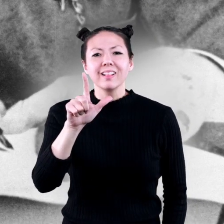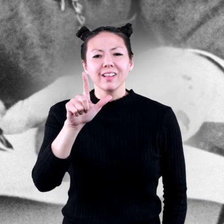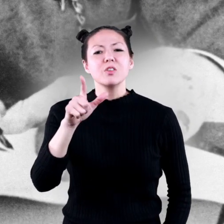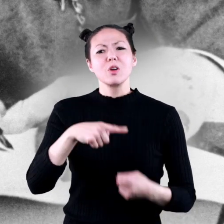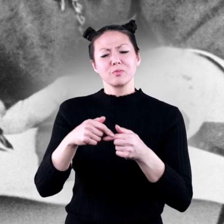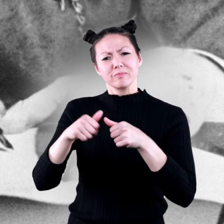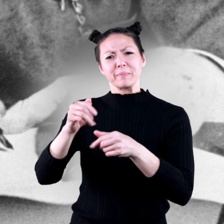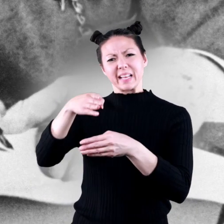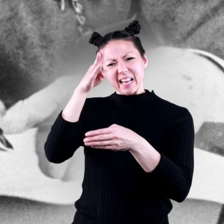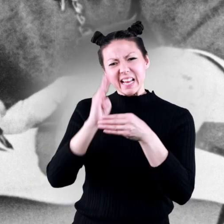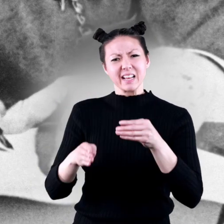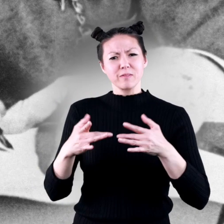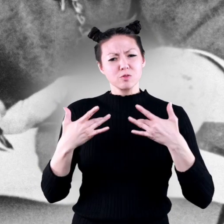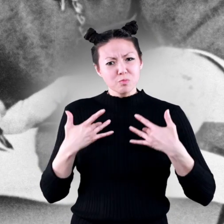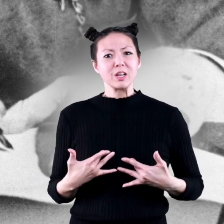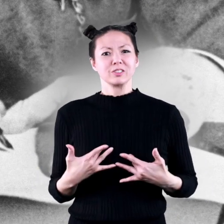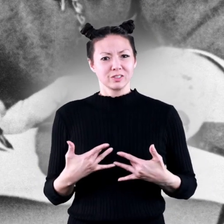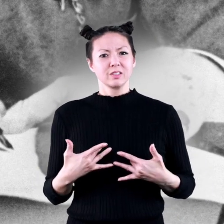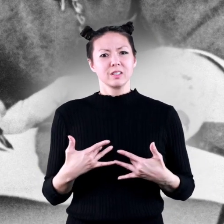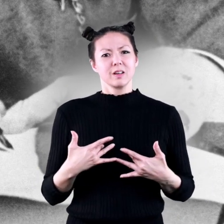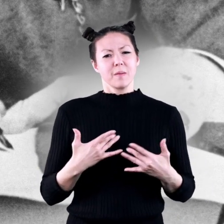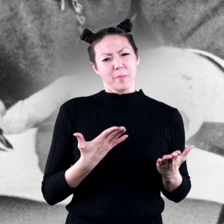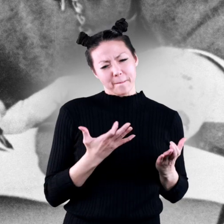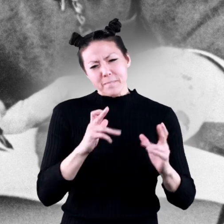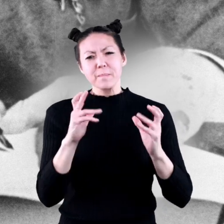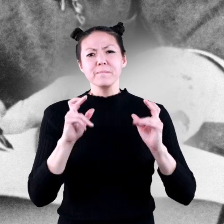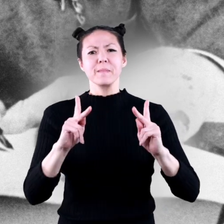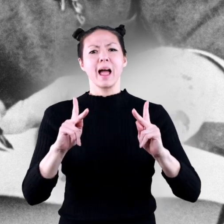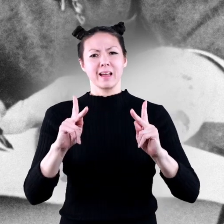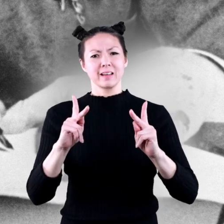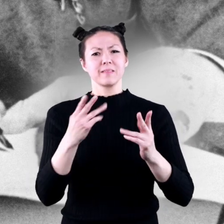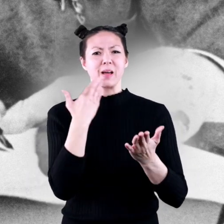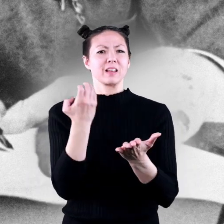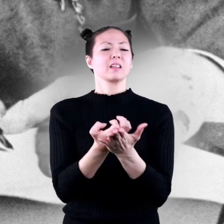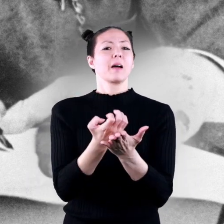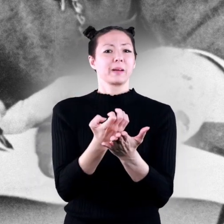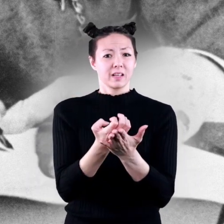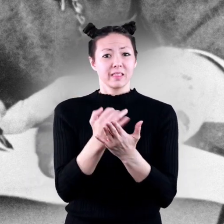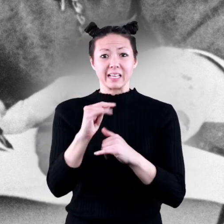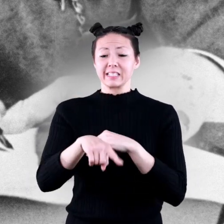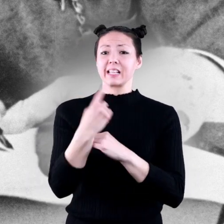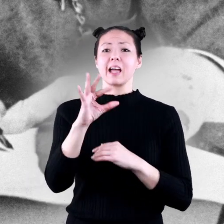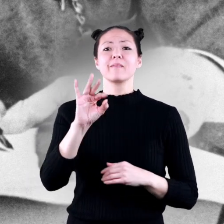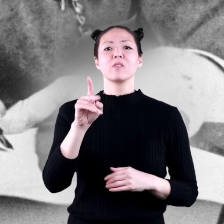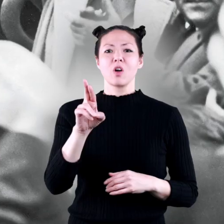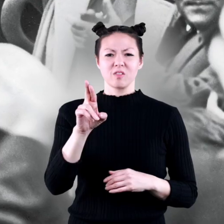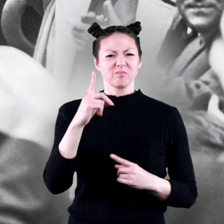New Deal, which was his attempt to end the Depression and bring prosperity back to